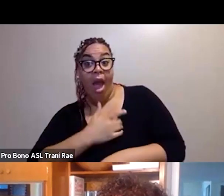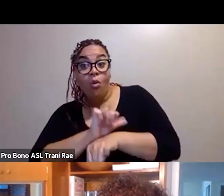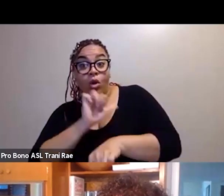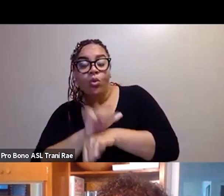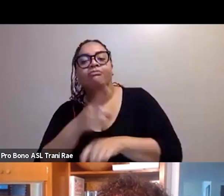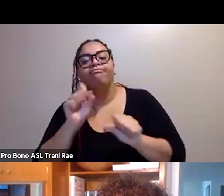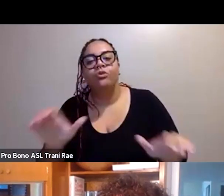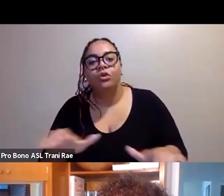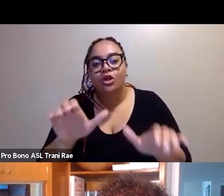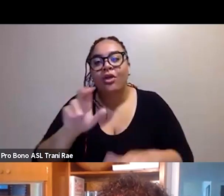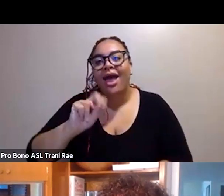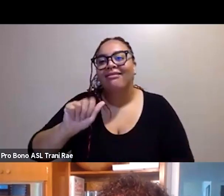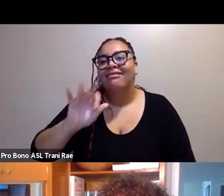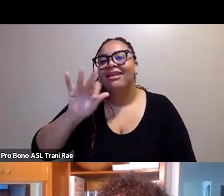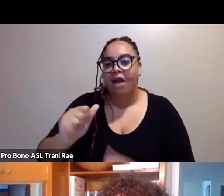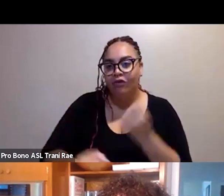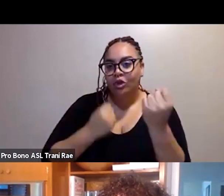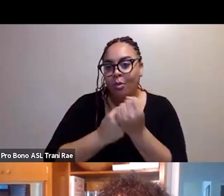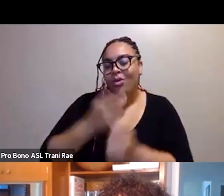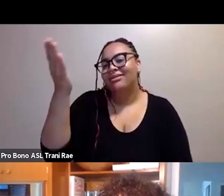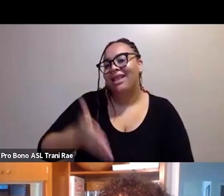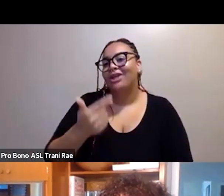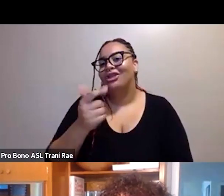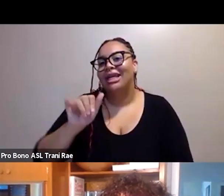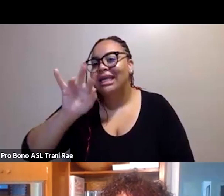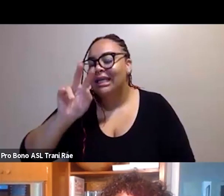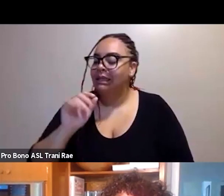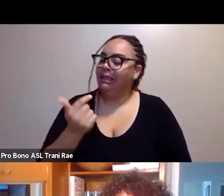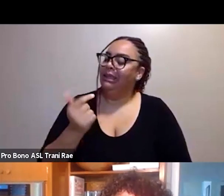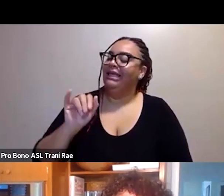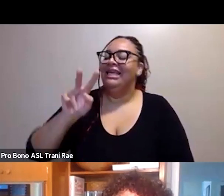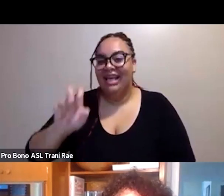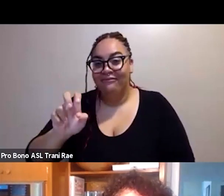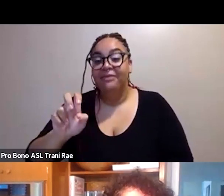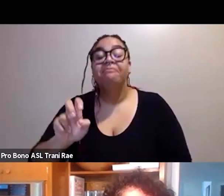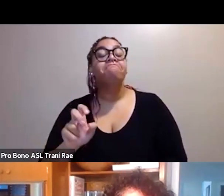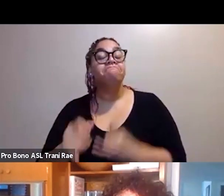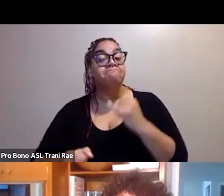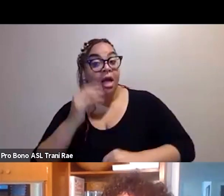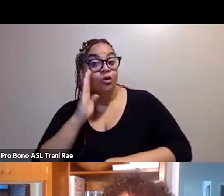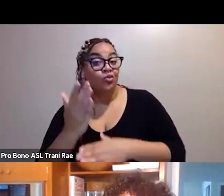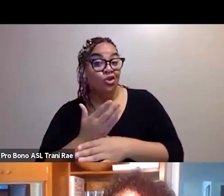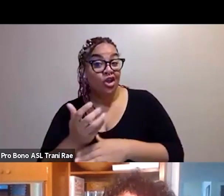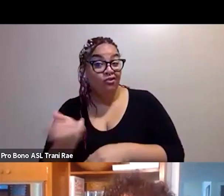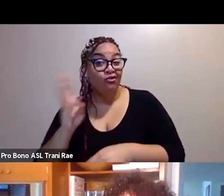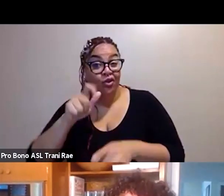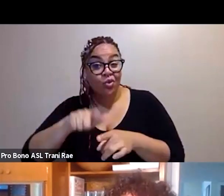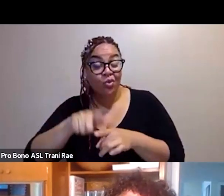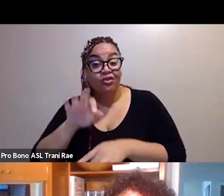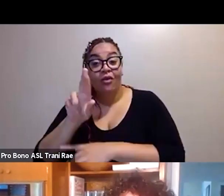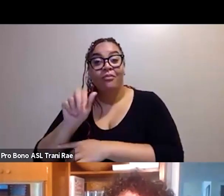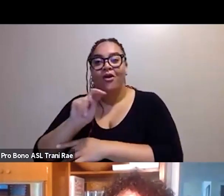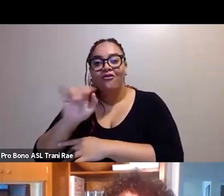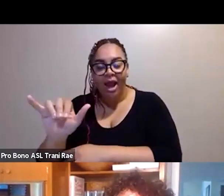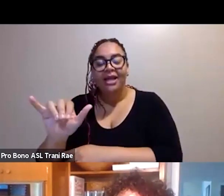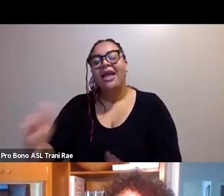naafa.org/give. I'm gonna one last time share some words from Frannie. And I thank you all for being with